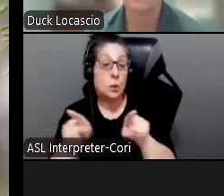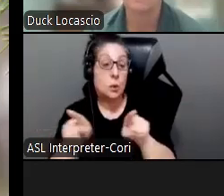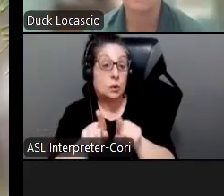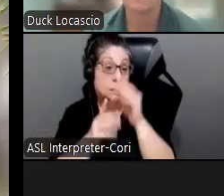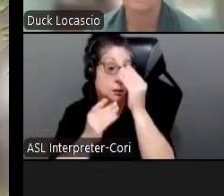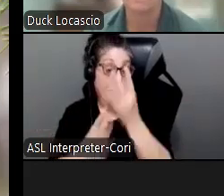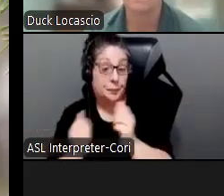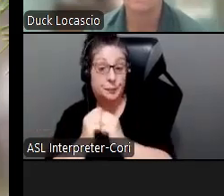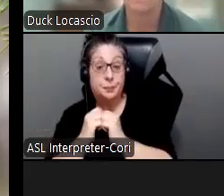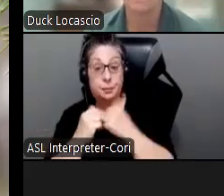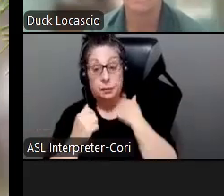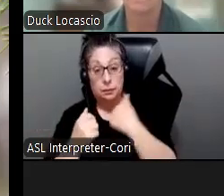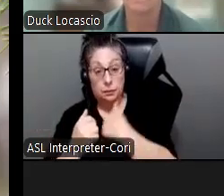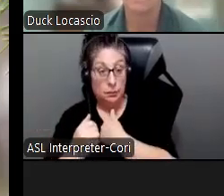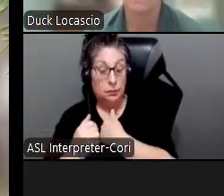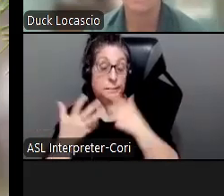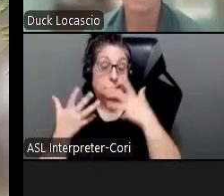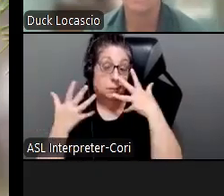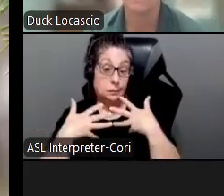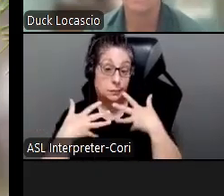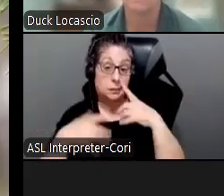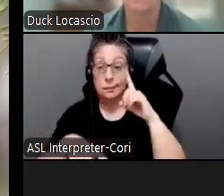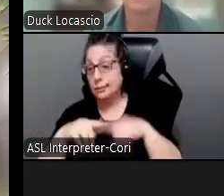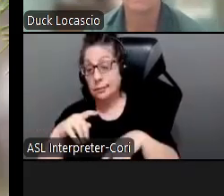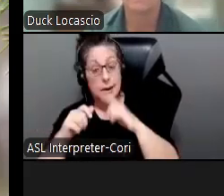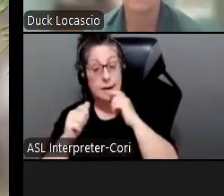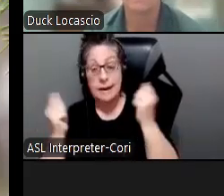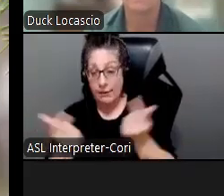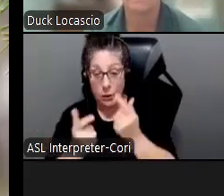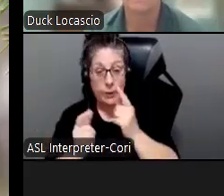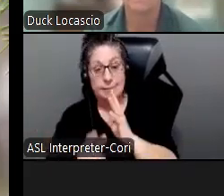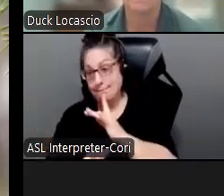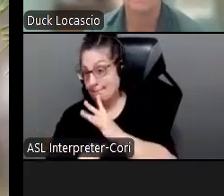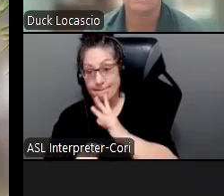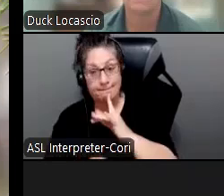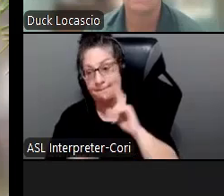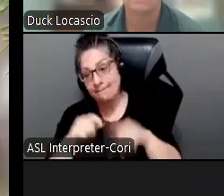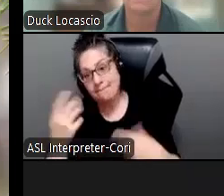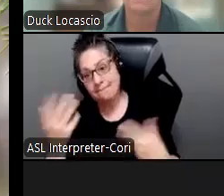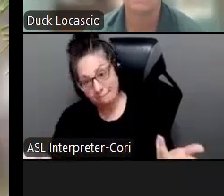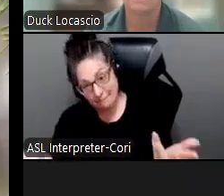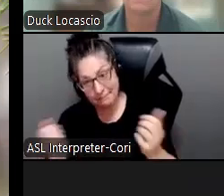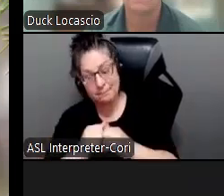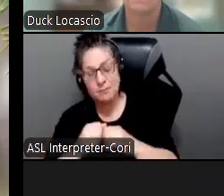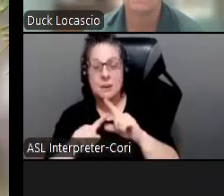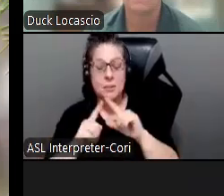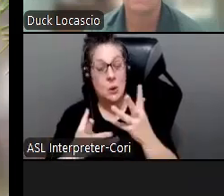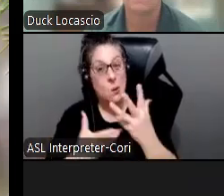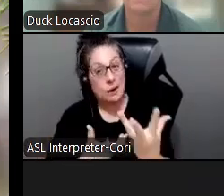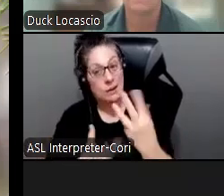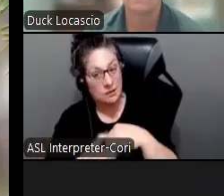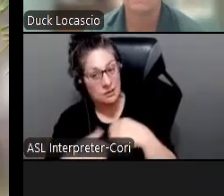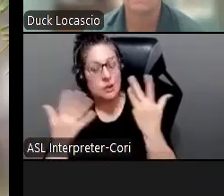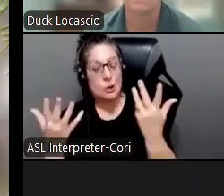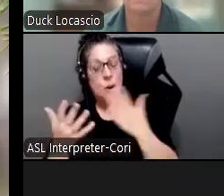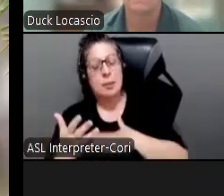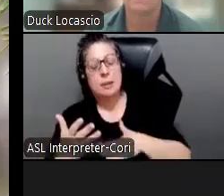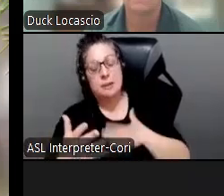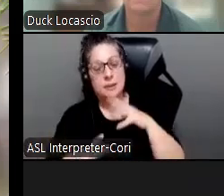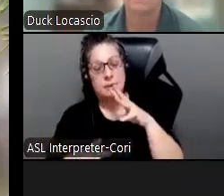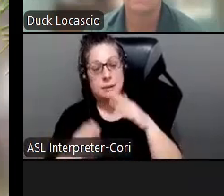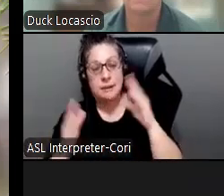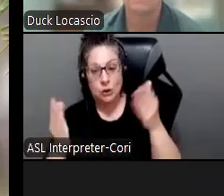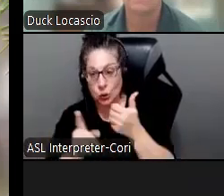Also, we unfortunately can't have everyone speaking, but we do want you to participate. So feel free to